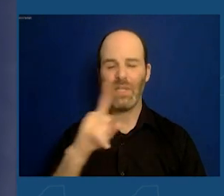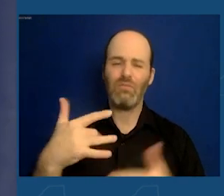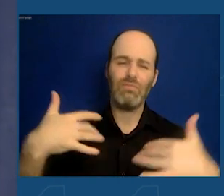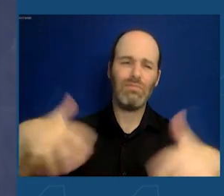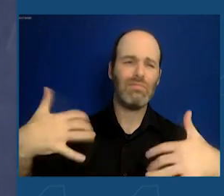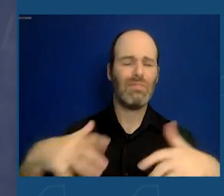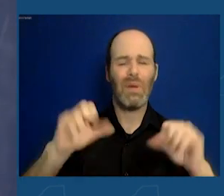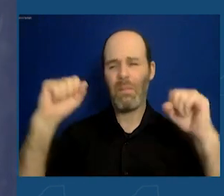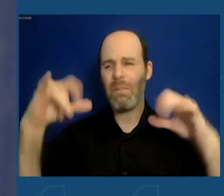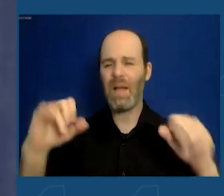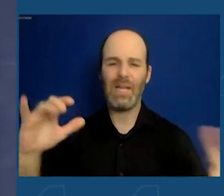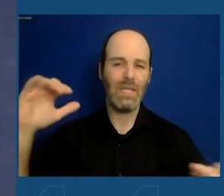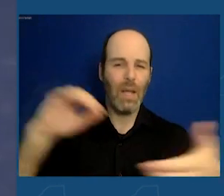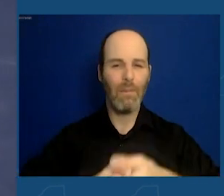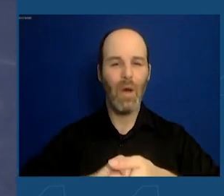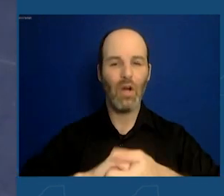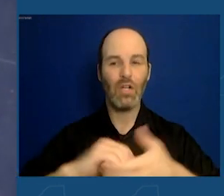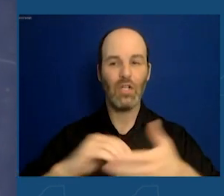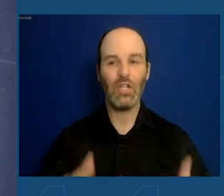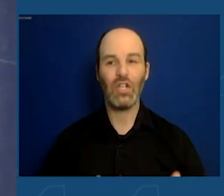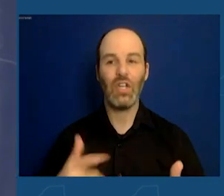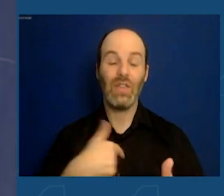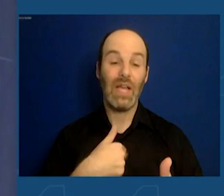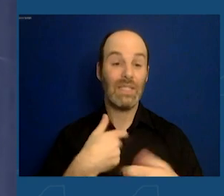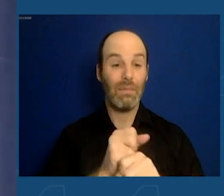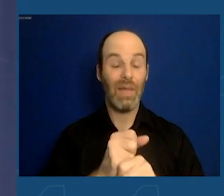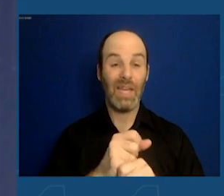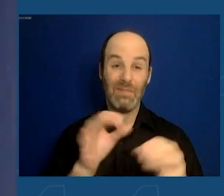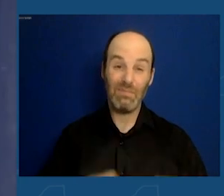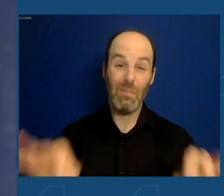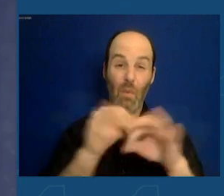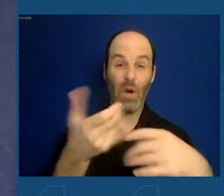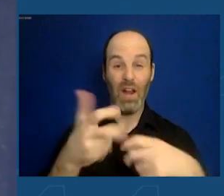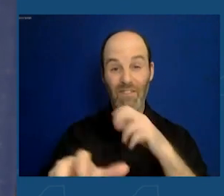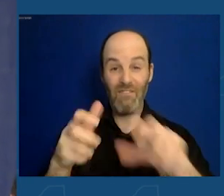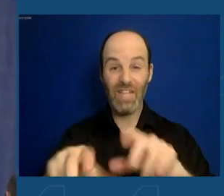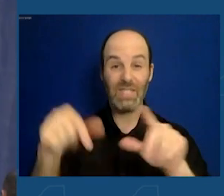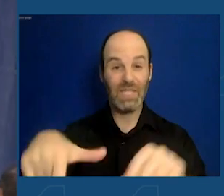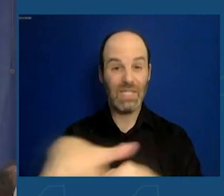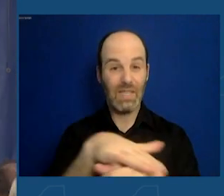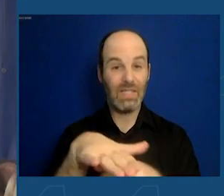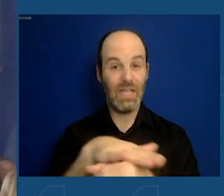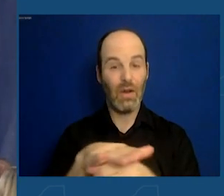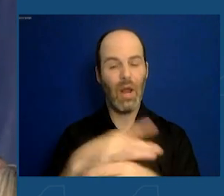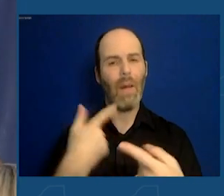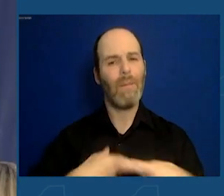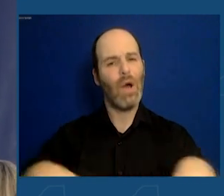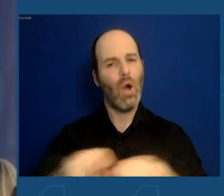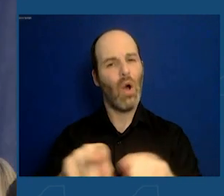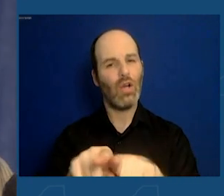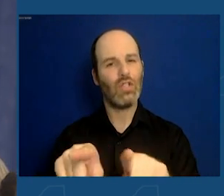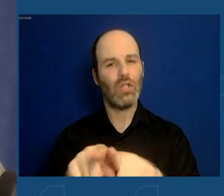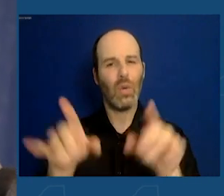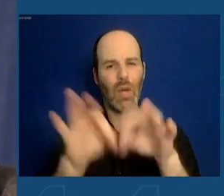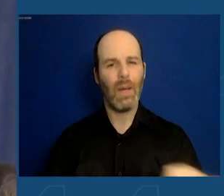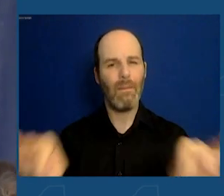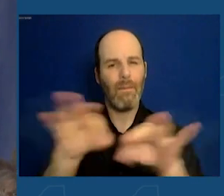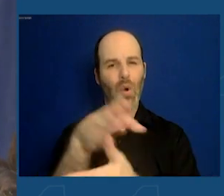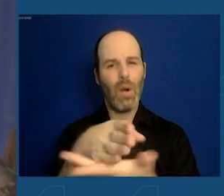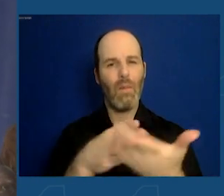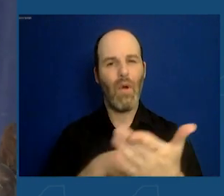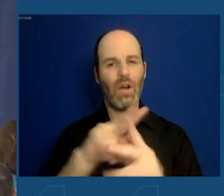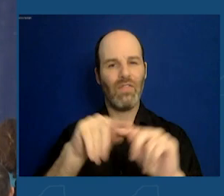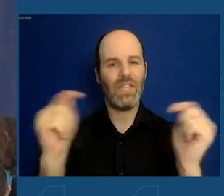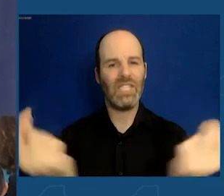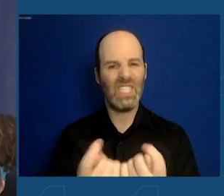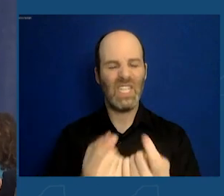only made a key investment in this area, but has also been a key part of the team that's focusing